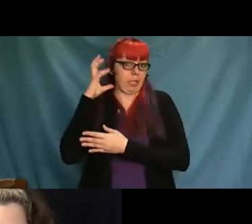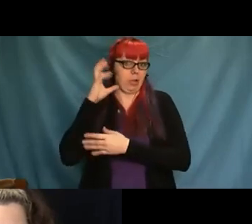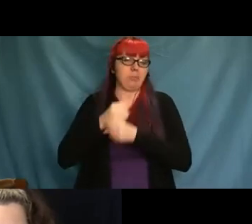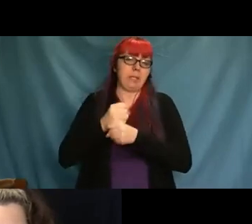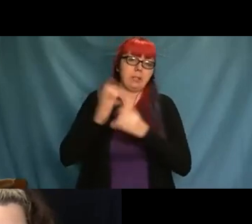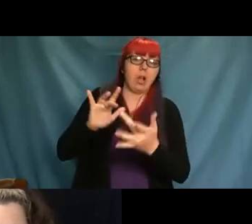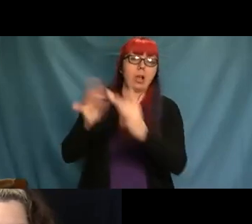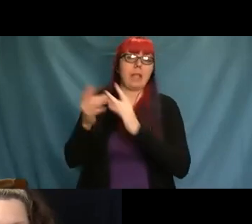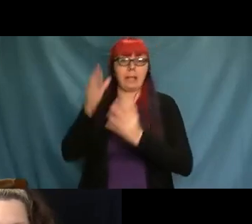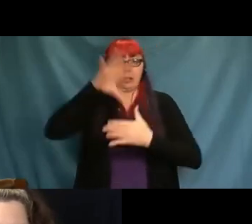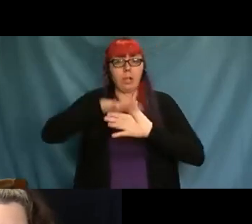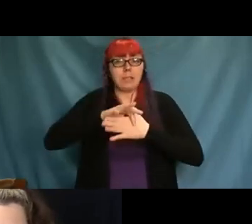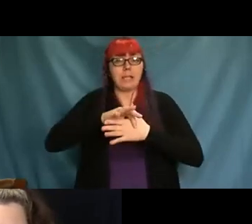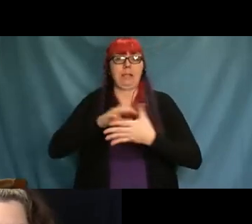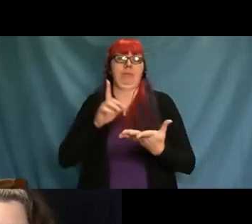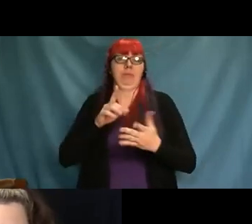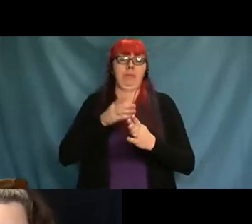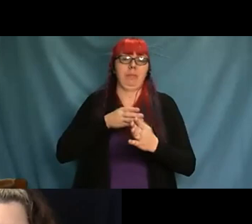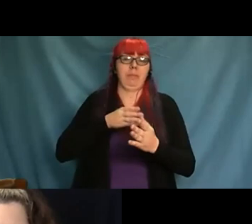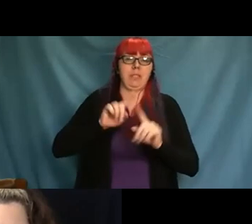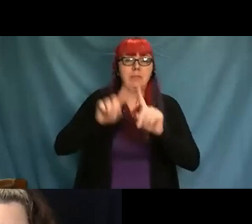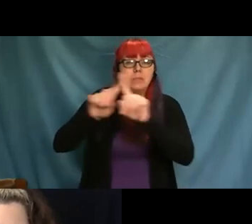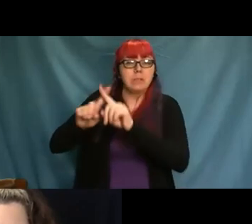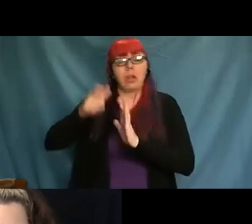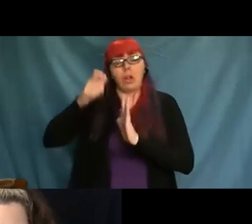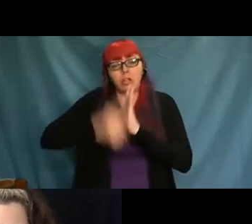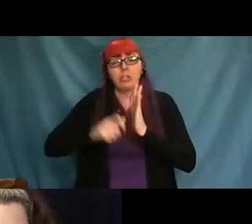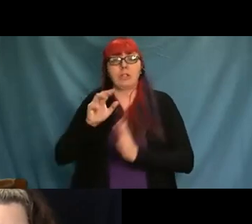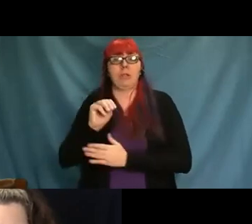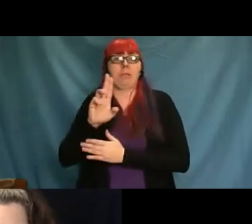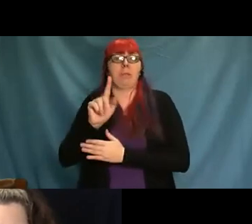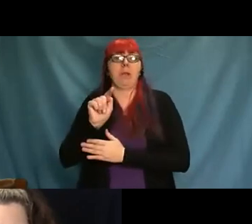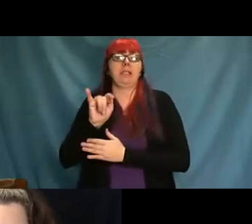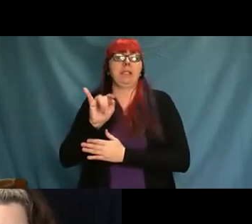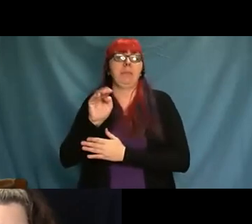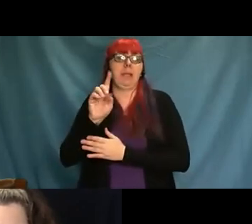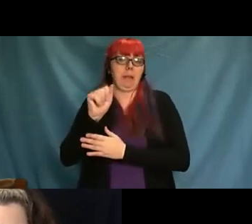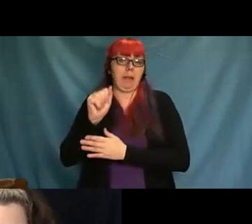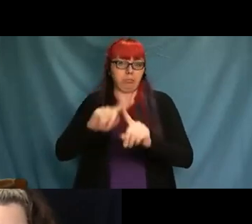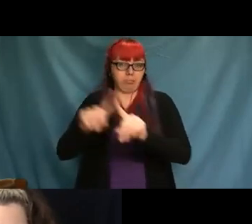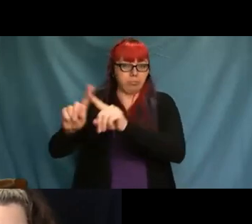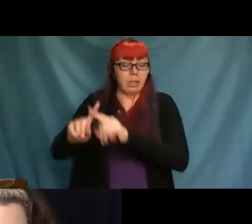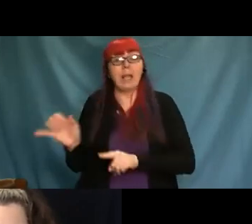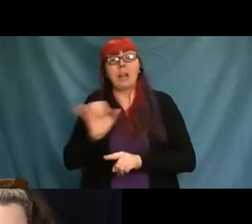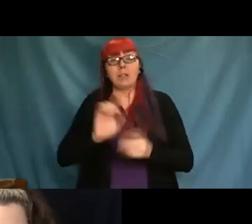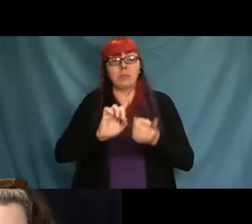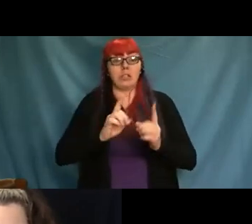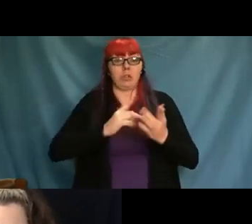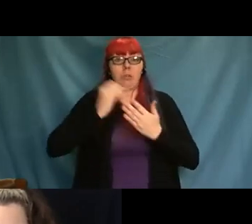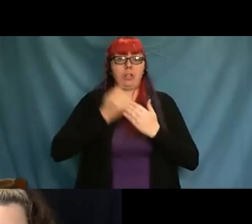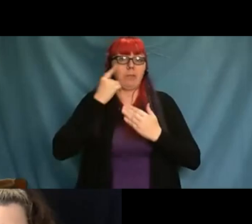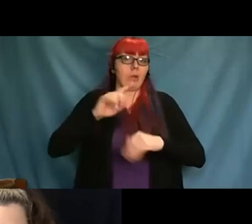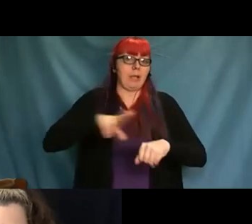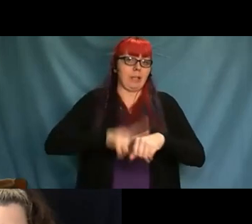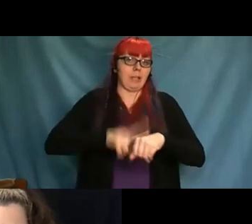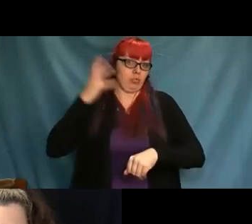articles, videos, multimedia features, and she manages digital projects for national radio shows. Sage is